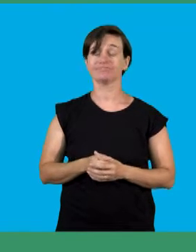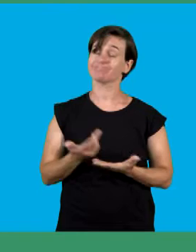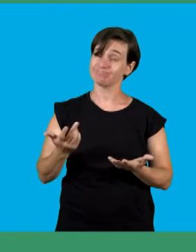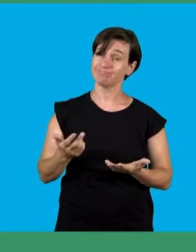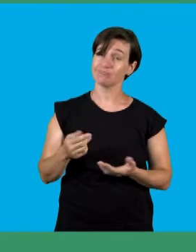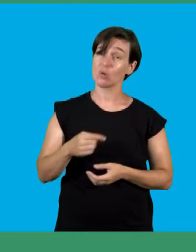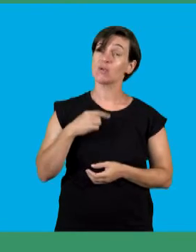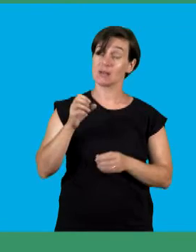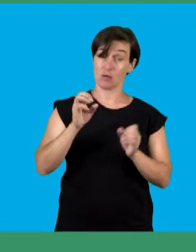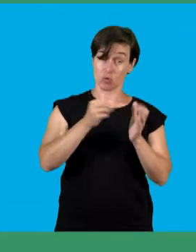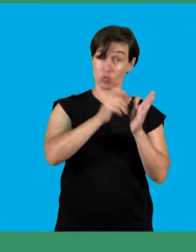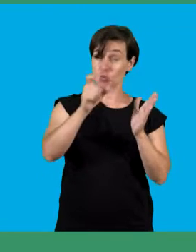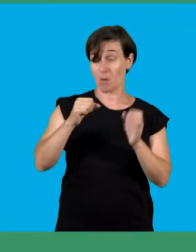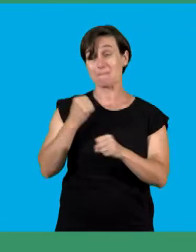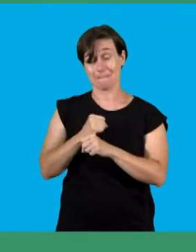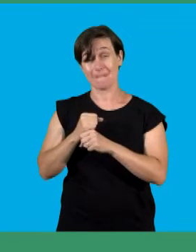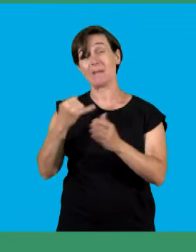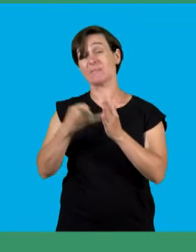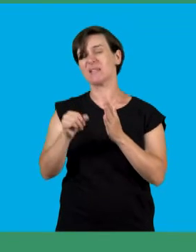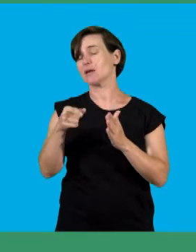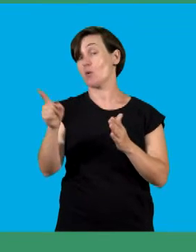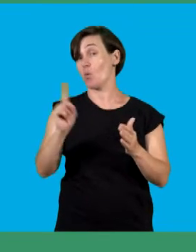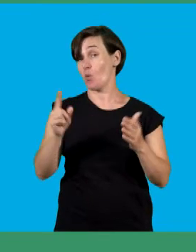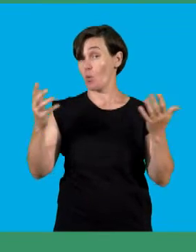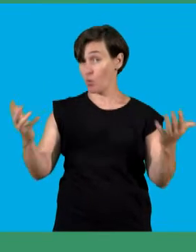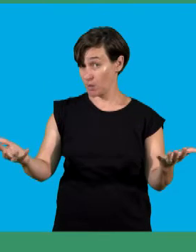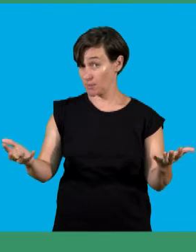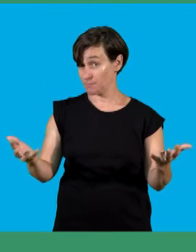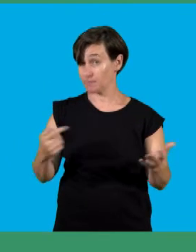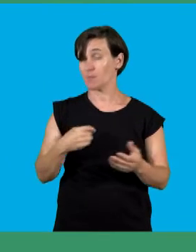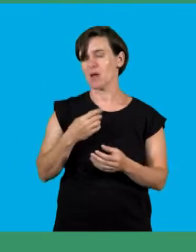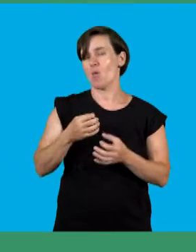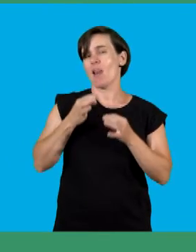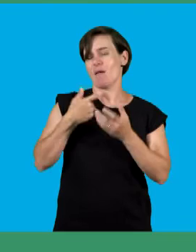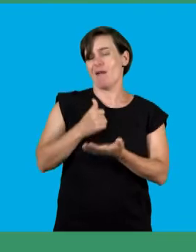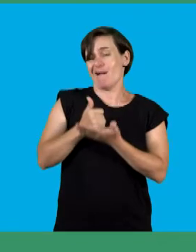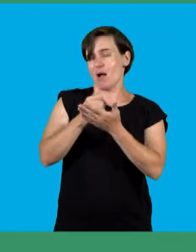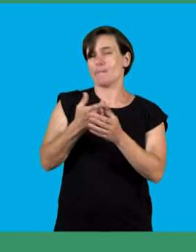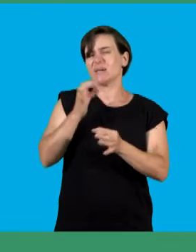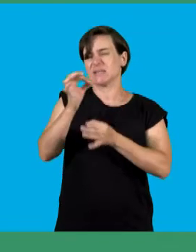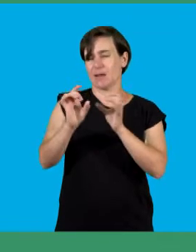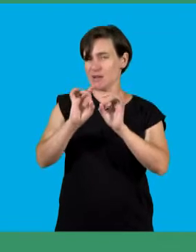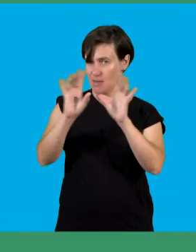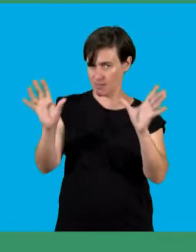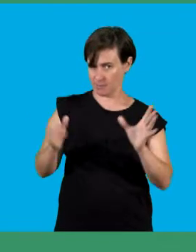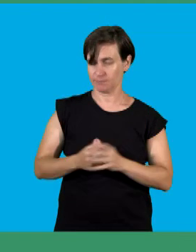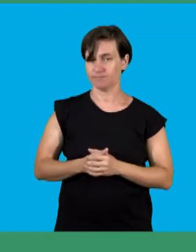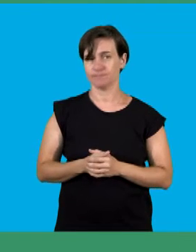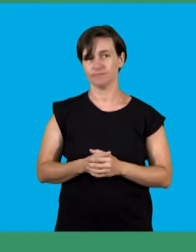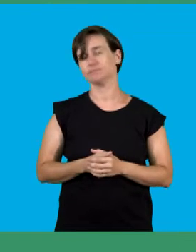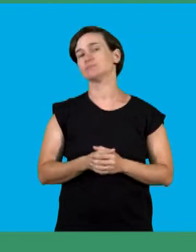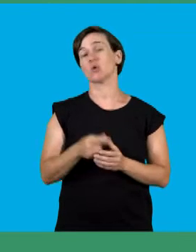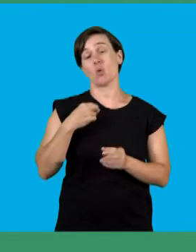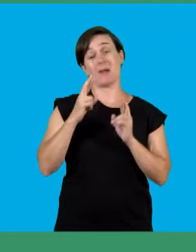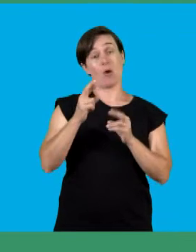like every topic, we've got common errors or mistakes that learners are making, but here we've clarified, and I hope going forward,